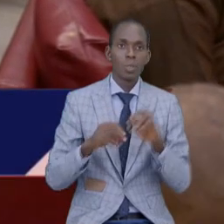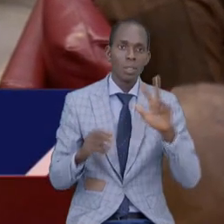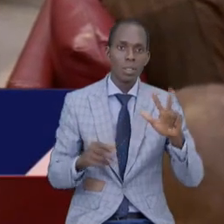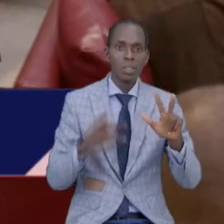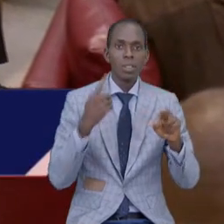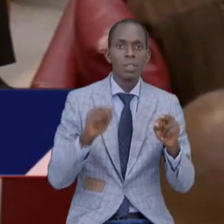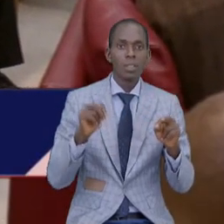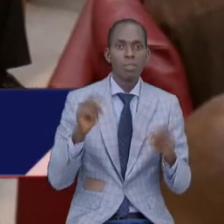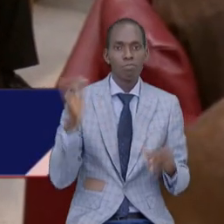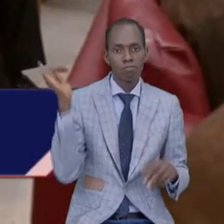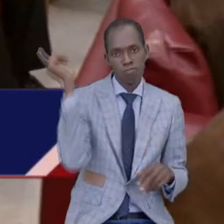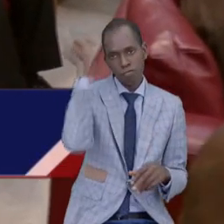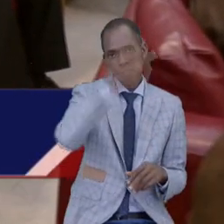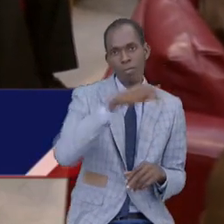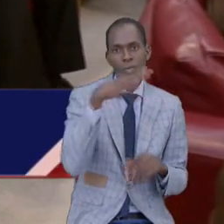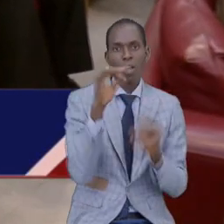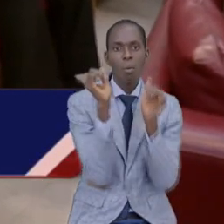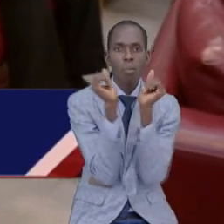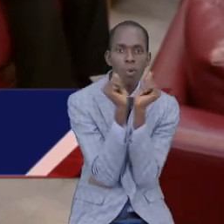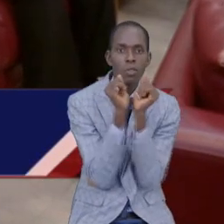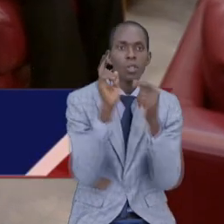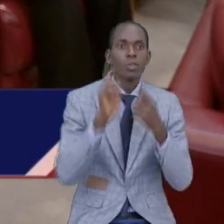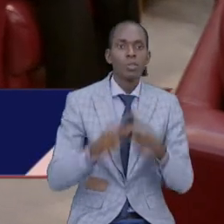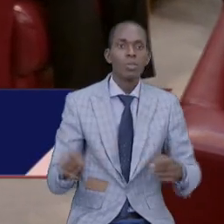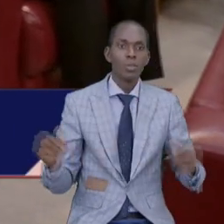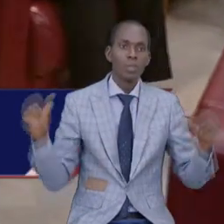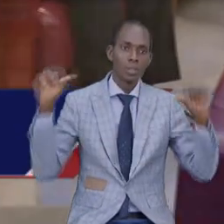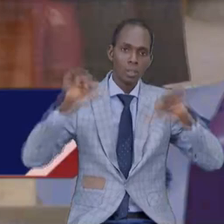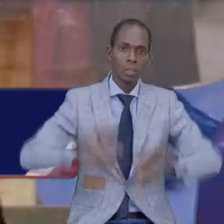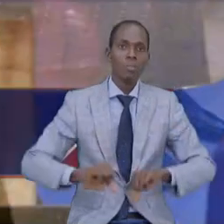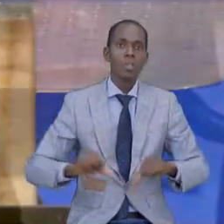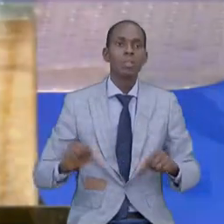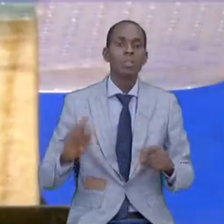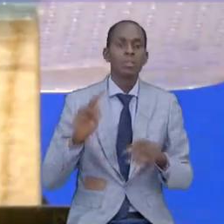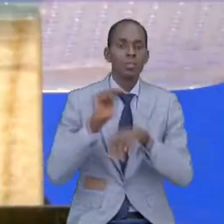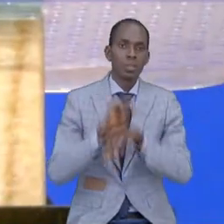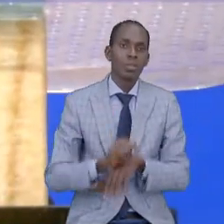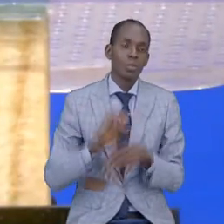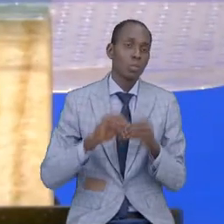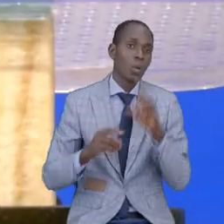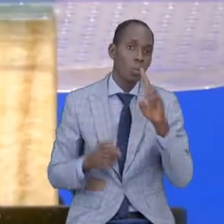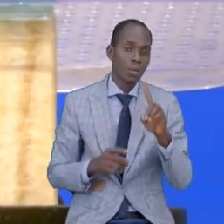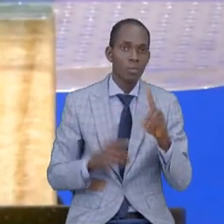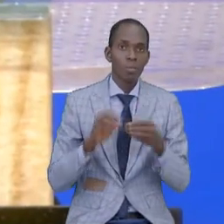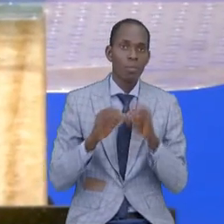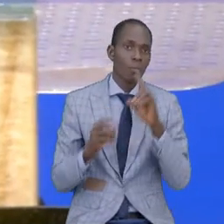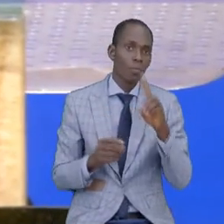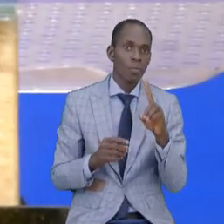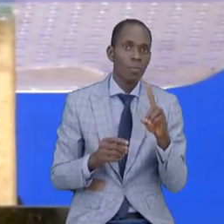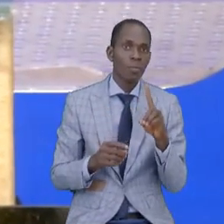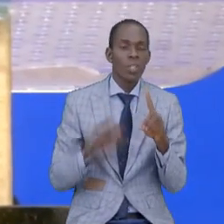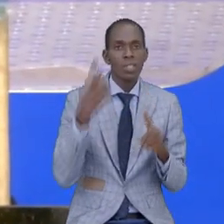of bondage to damning traditions. Let's look at number one there. Number one there,